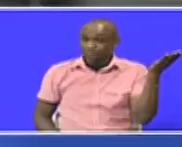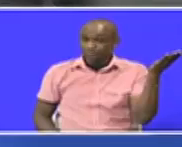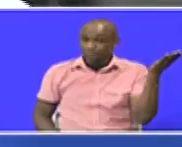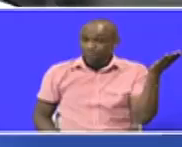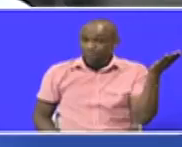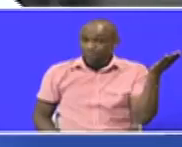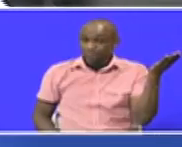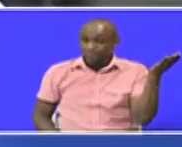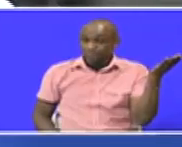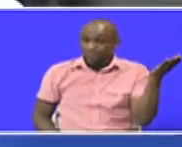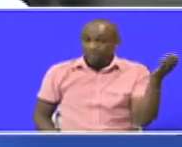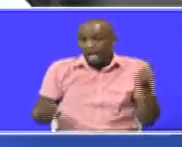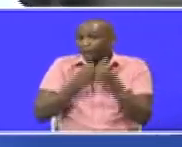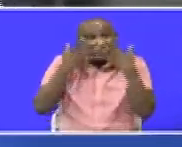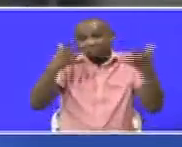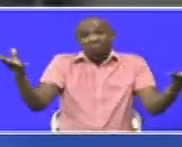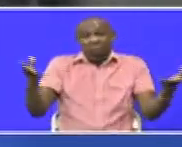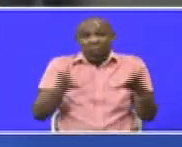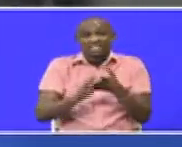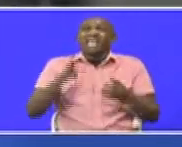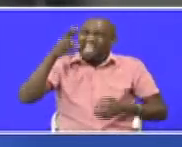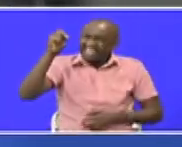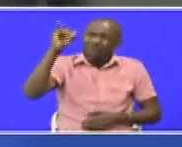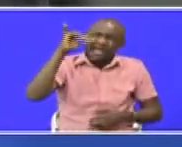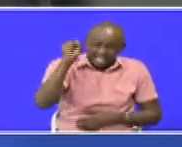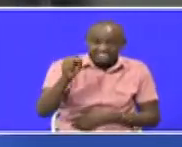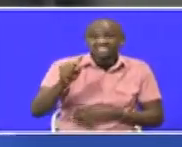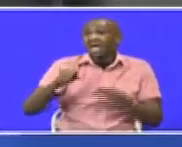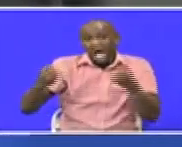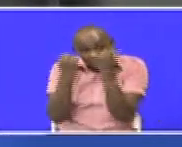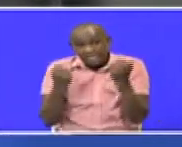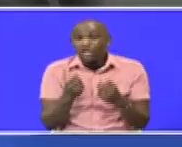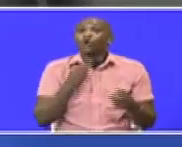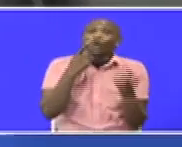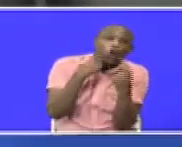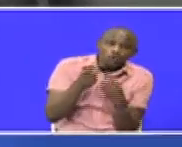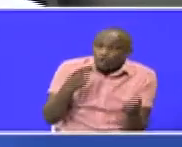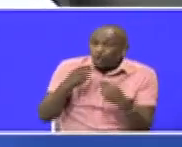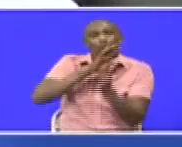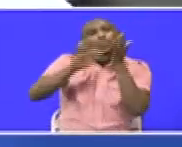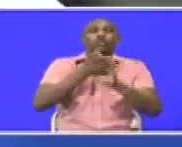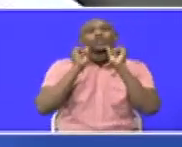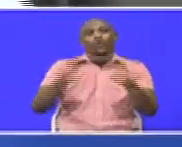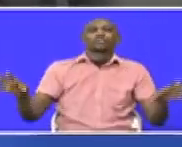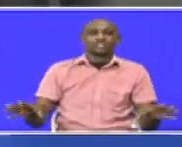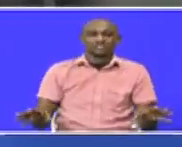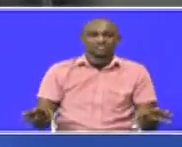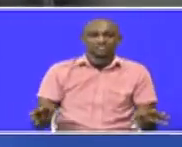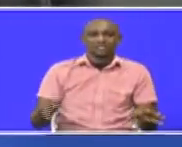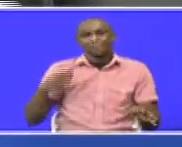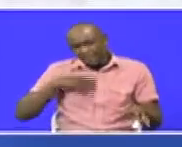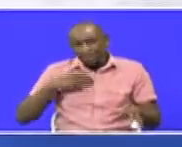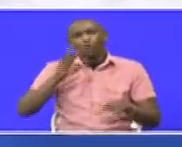And it just went like that. NYS thing came, it is gone. Who killed people